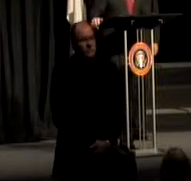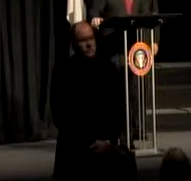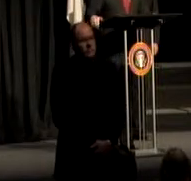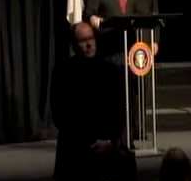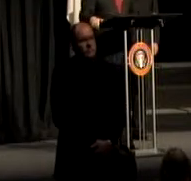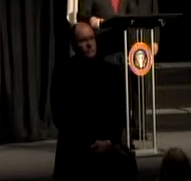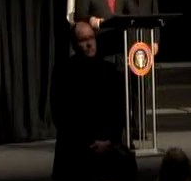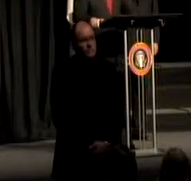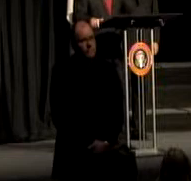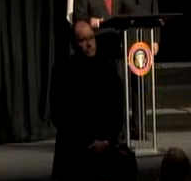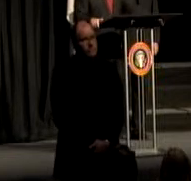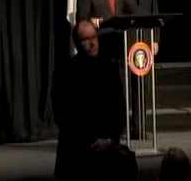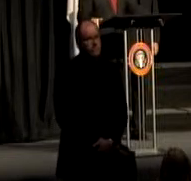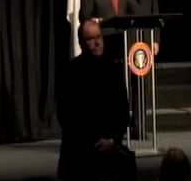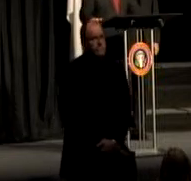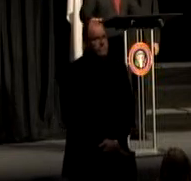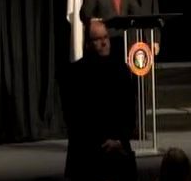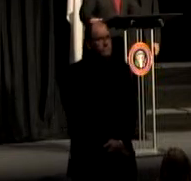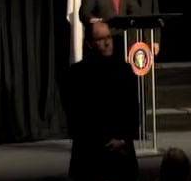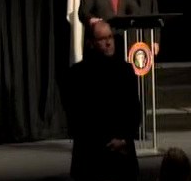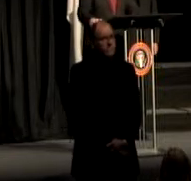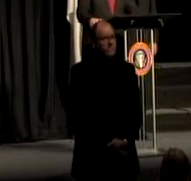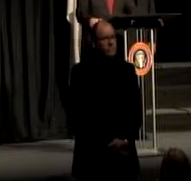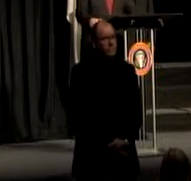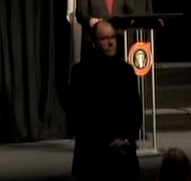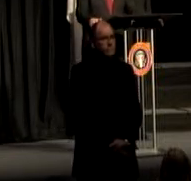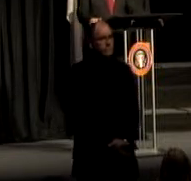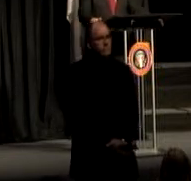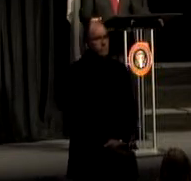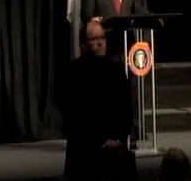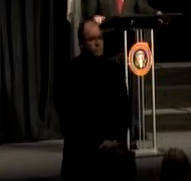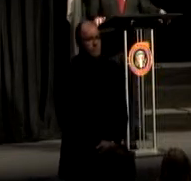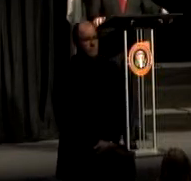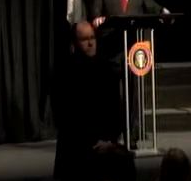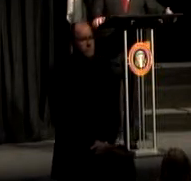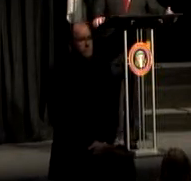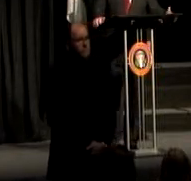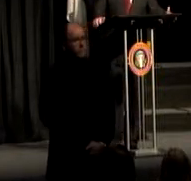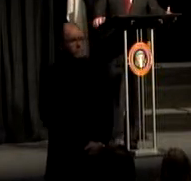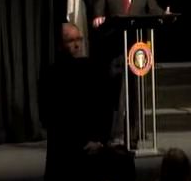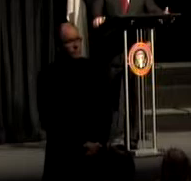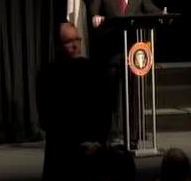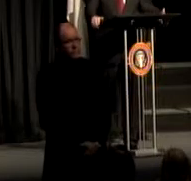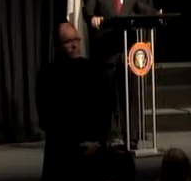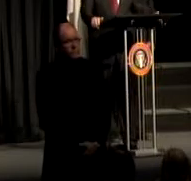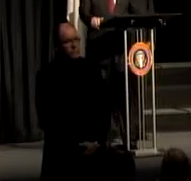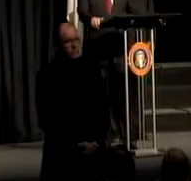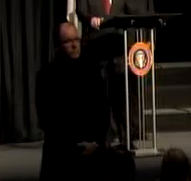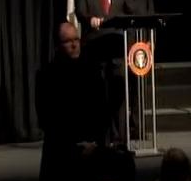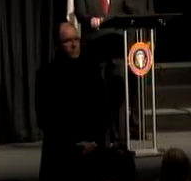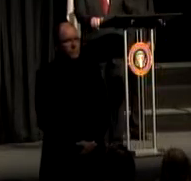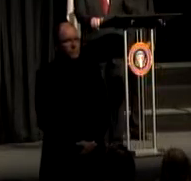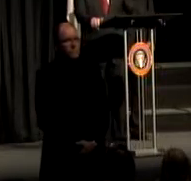is called The Man in the Iron Mask. I've used this illustration many times. It was talking about two kings that were